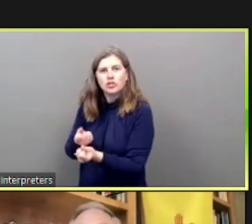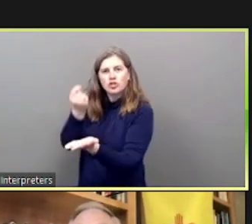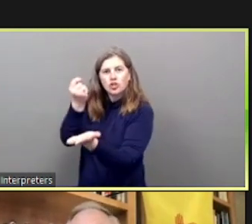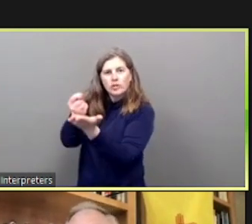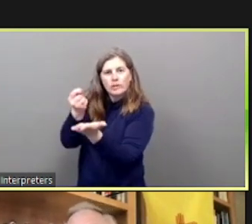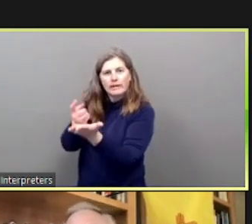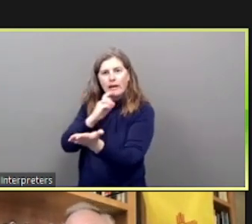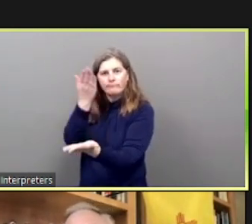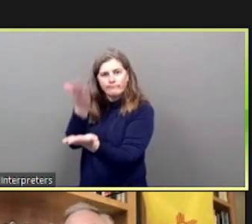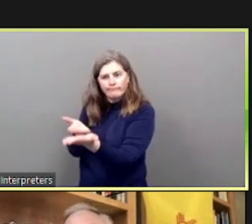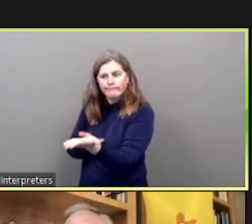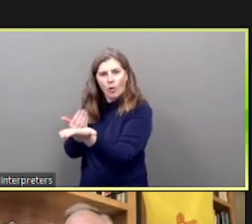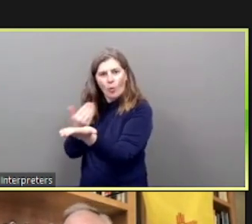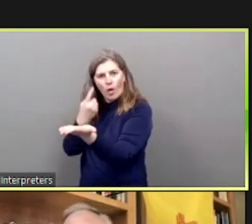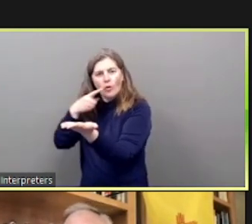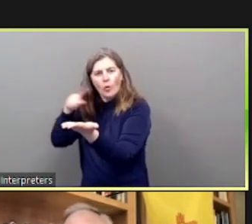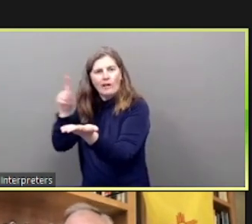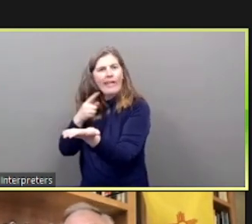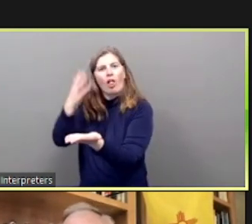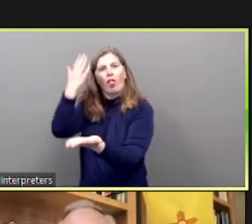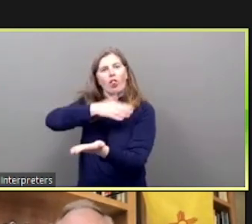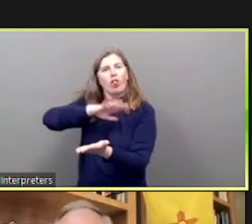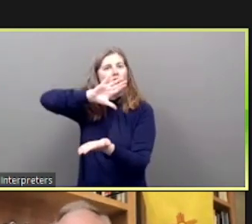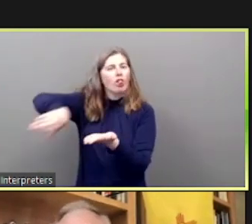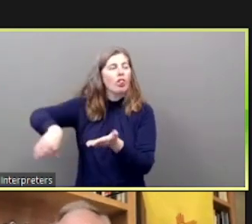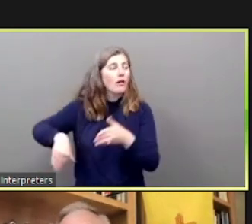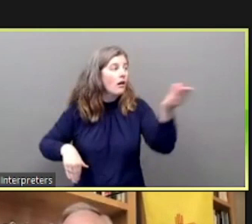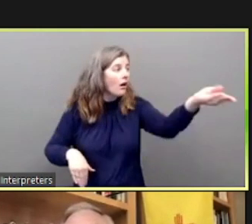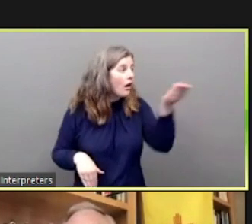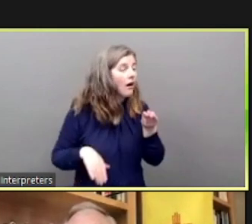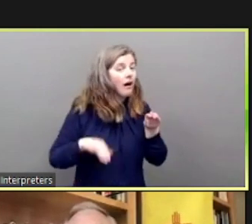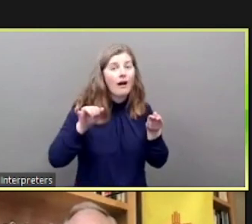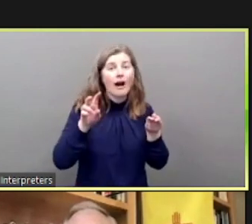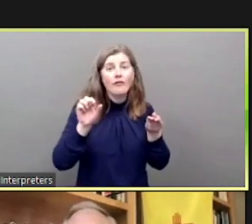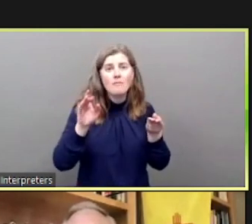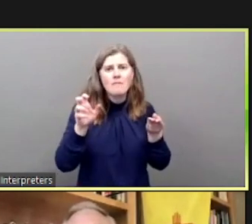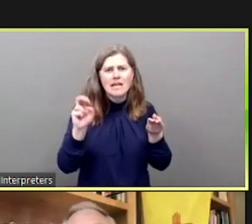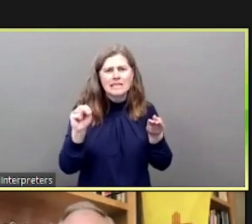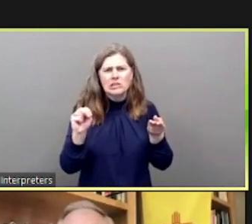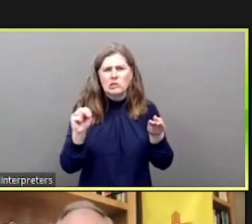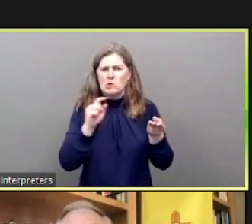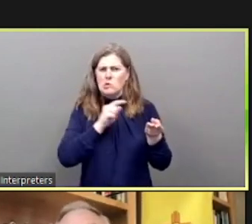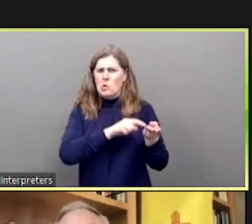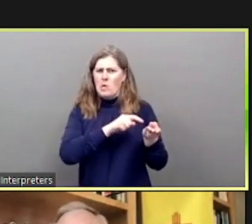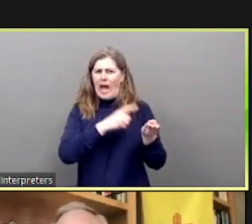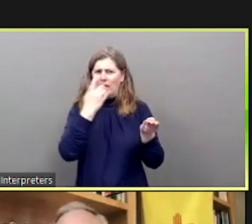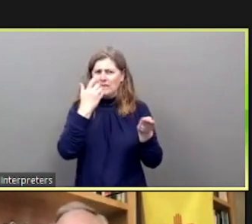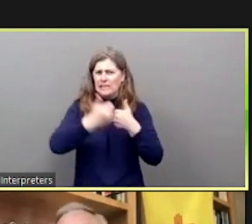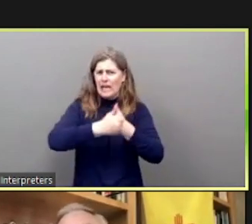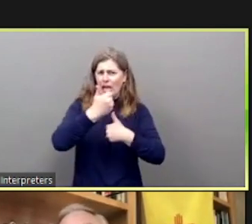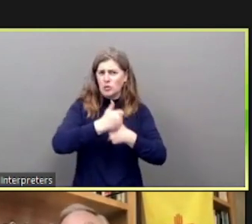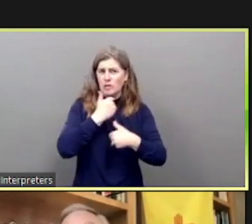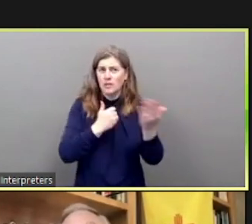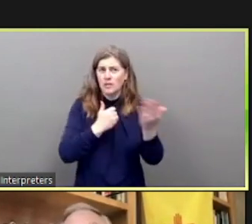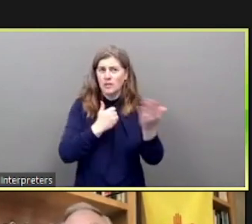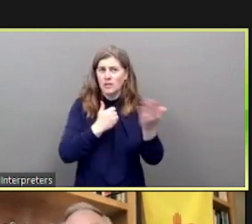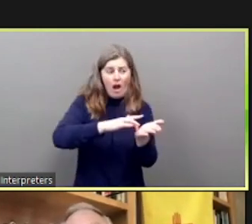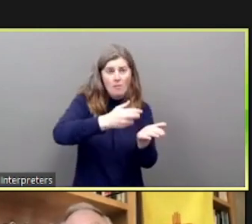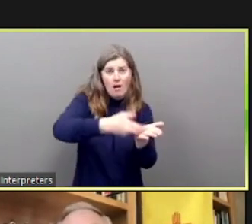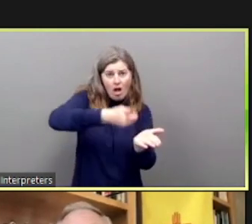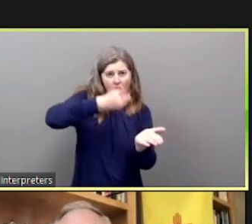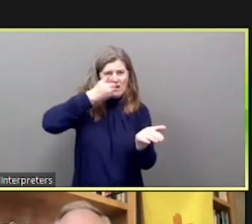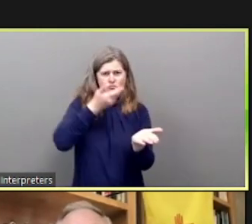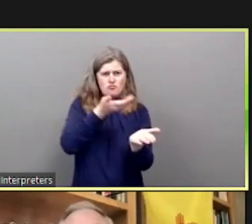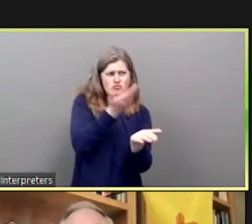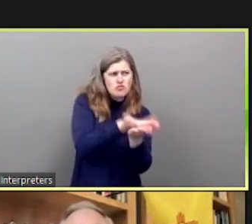of monoclonal antibody treatment. So there are 2 reasons why it can be dangerous. What you're getting when you take the drug that's unproven and what